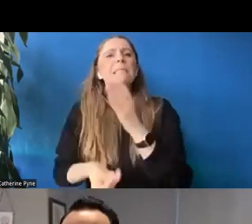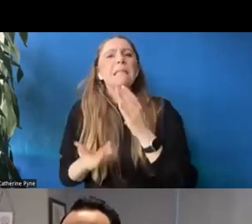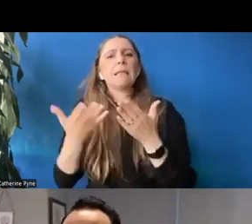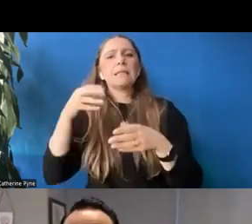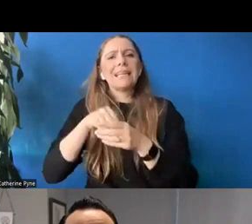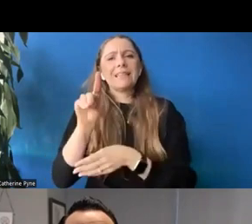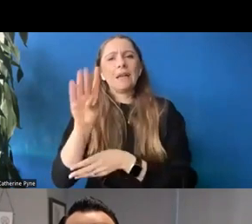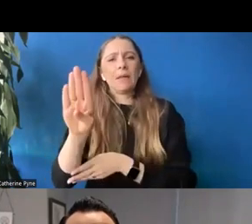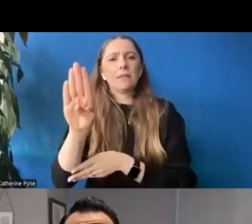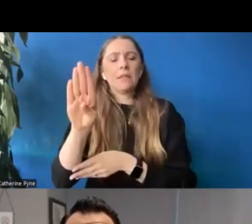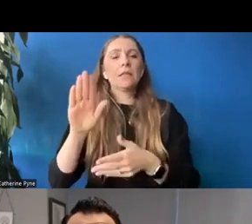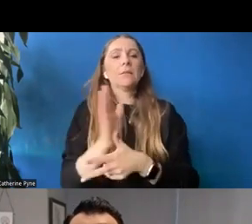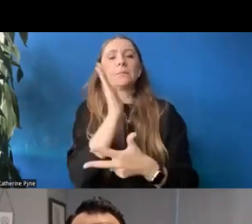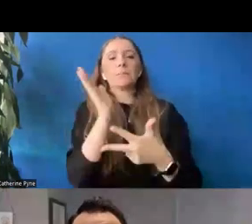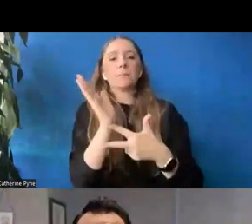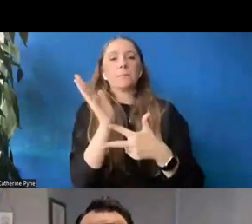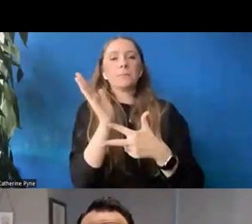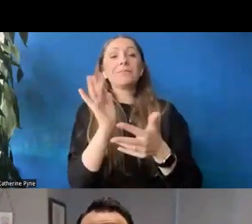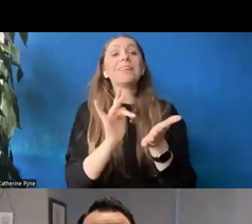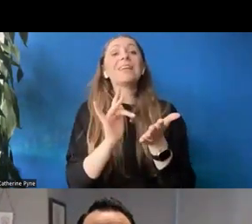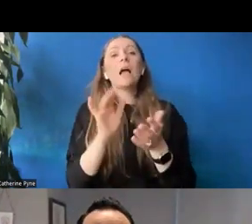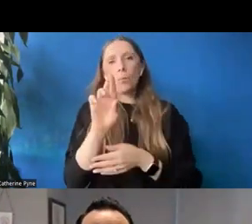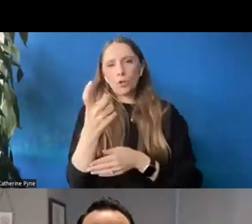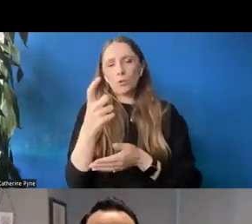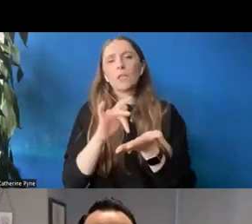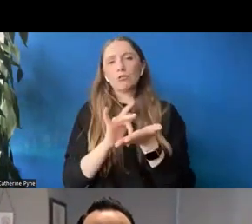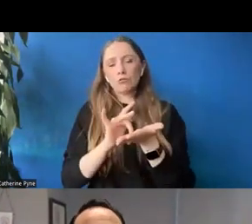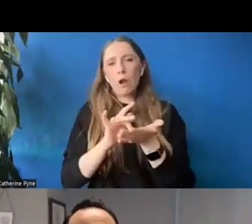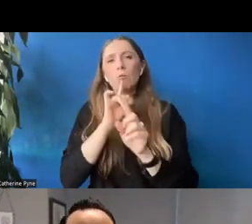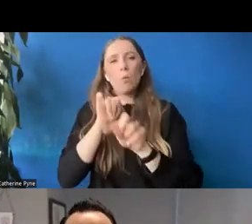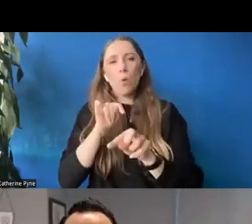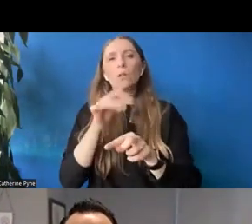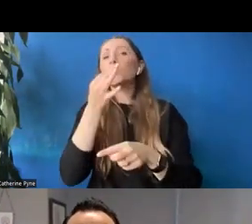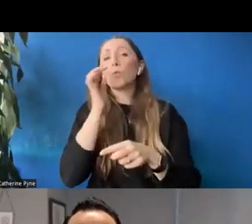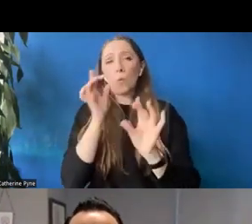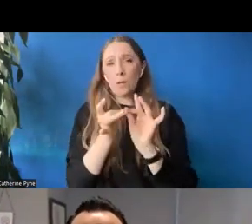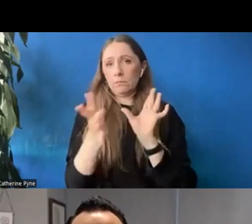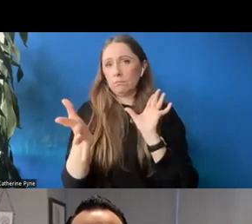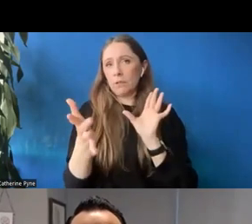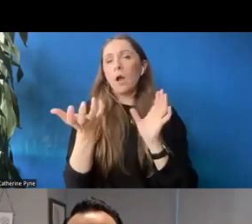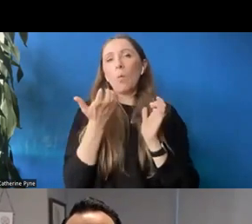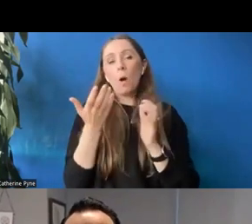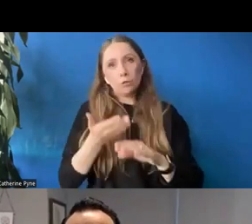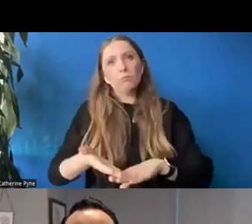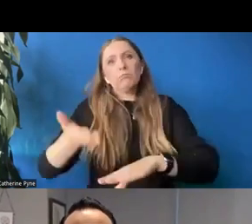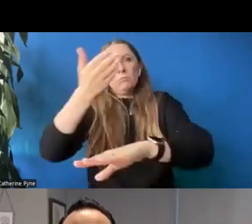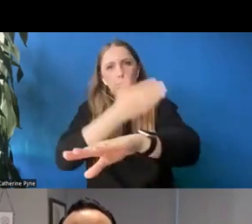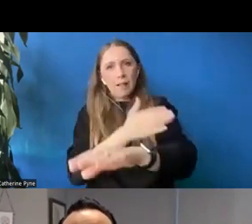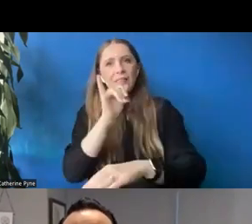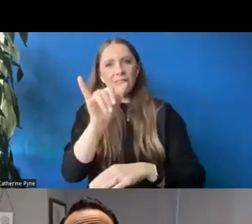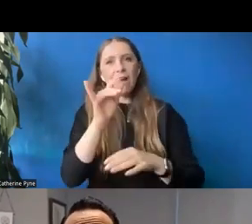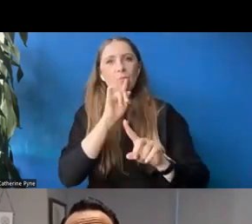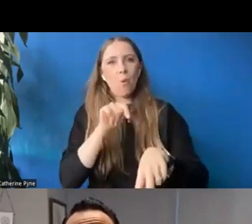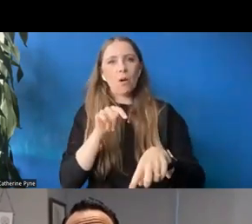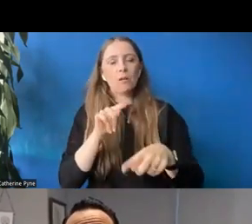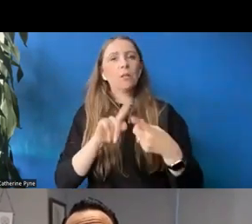That's number 1. Number 2, I mentioned our prescription drug report. The initial report will be published soon. We want to further enhance that report